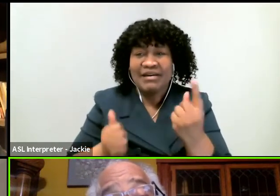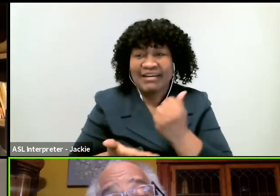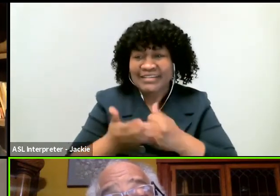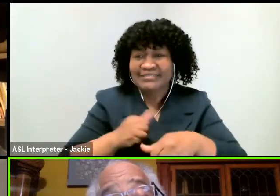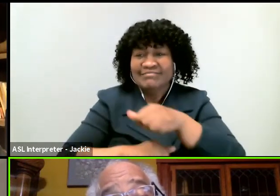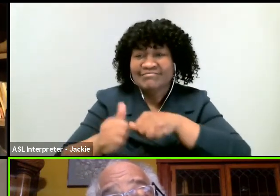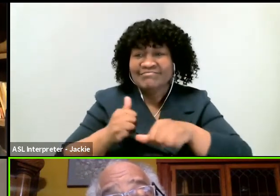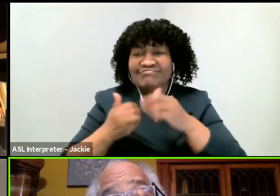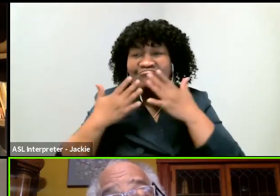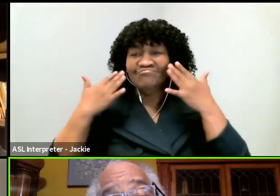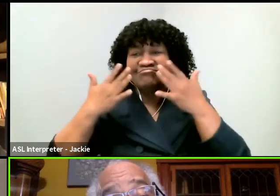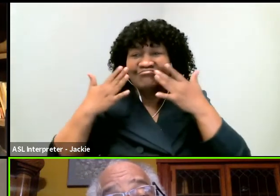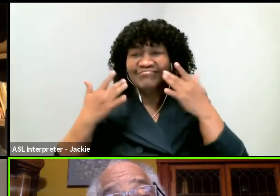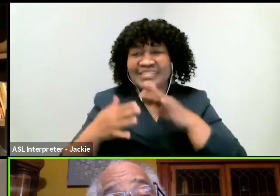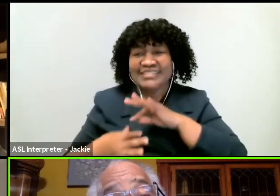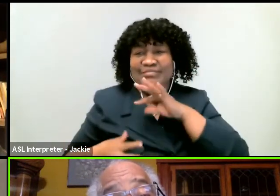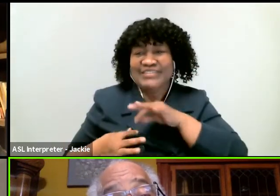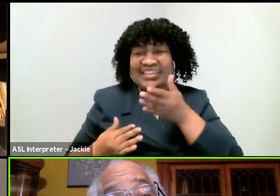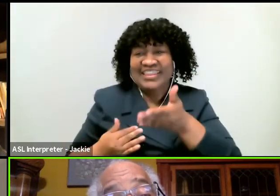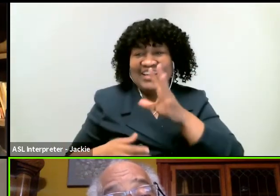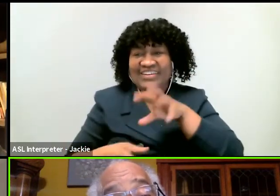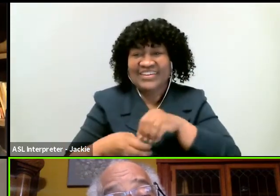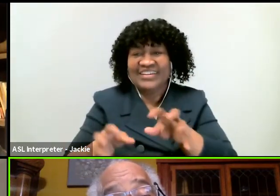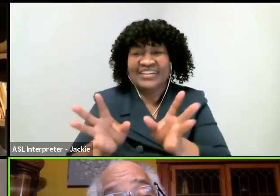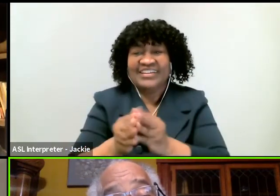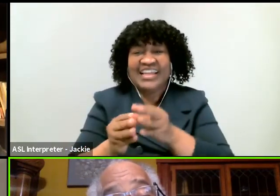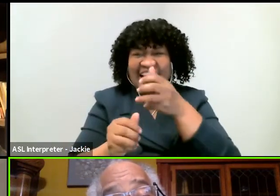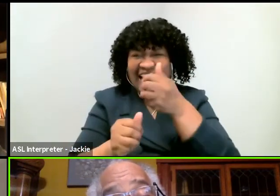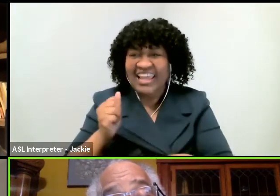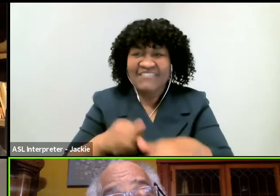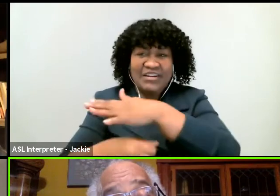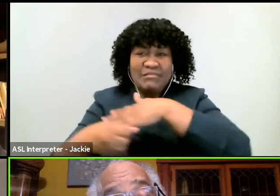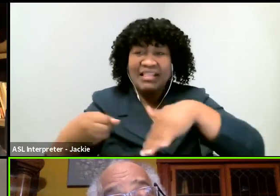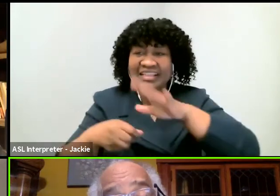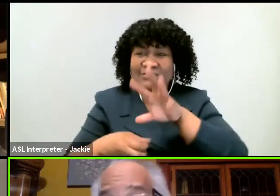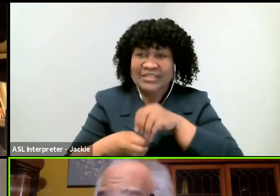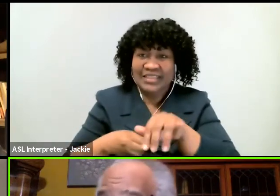the generous spirit that was absolutely everywhere